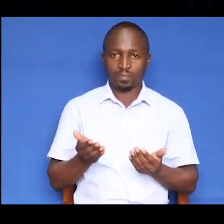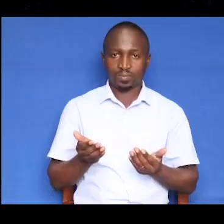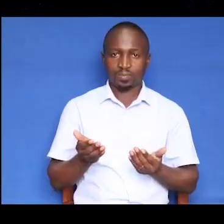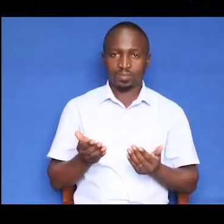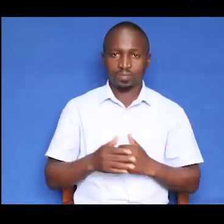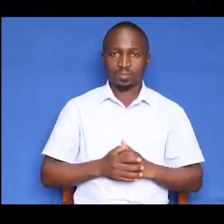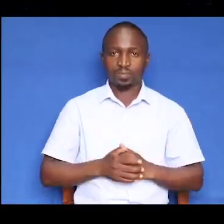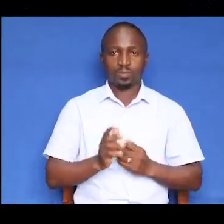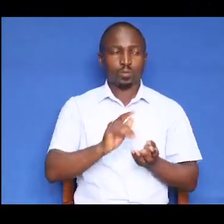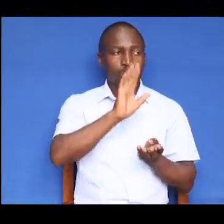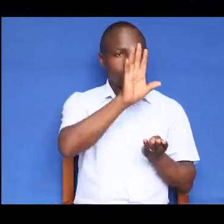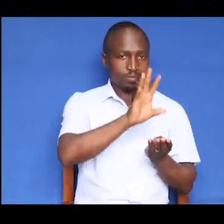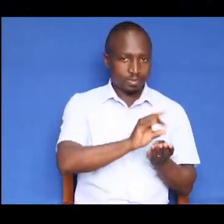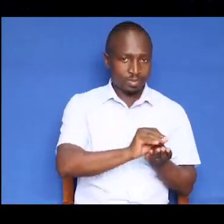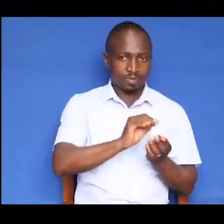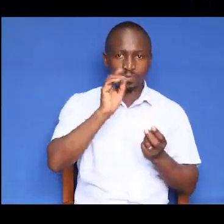self-employment. We add